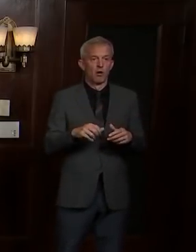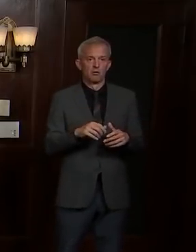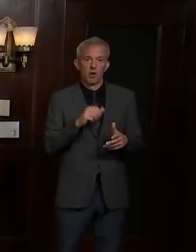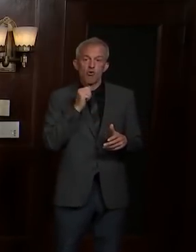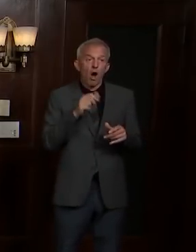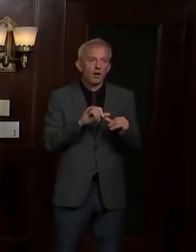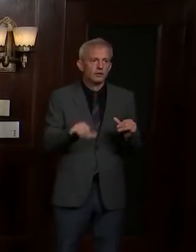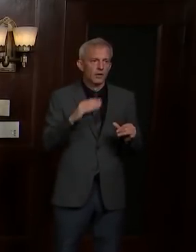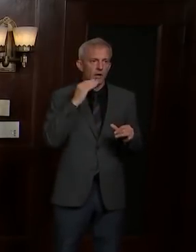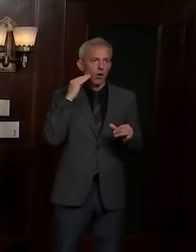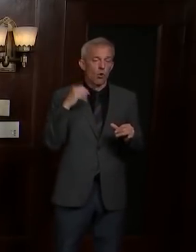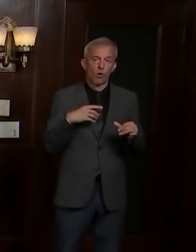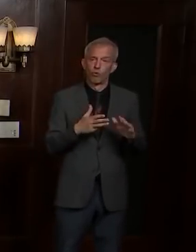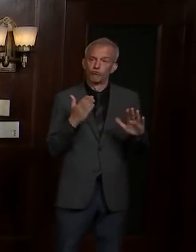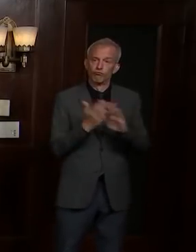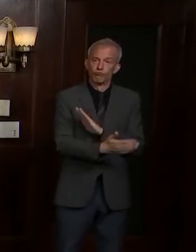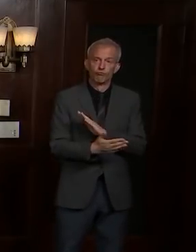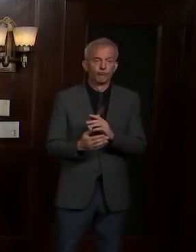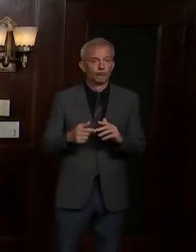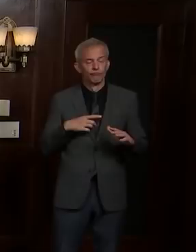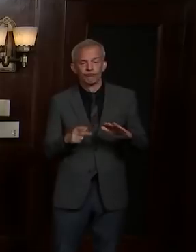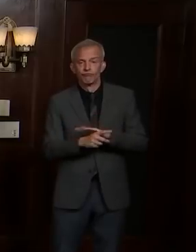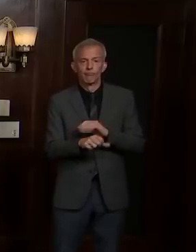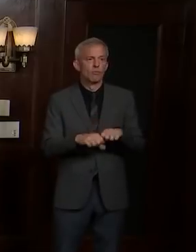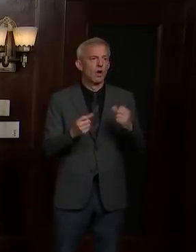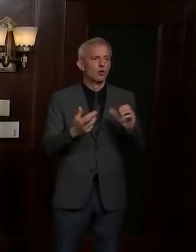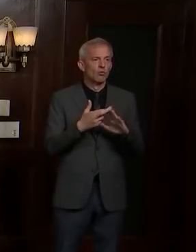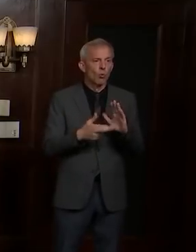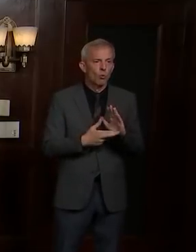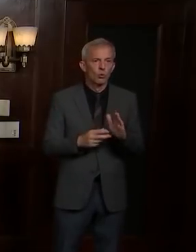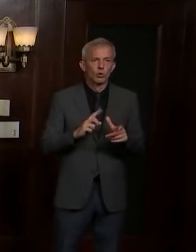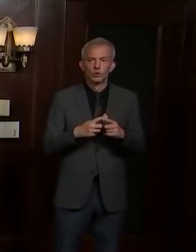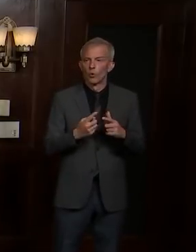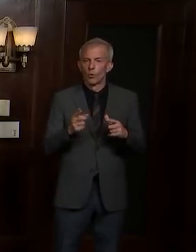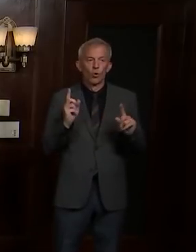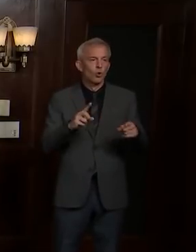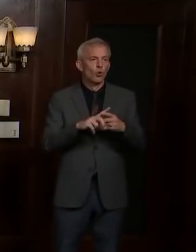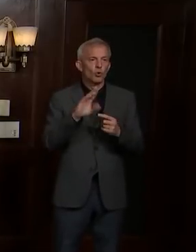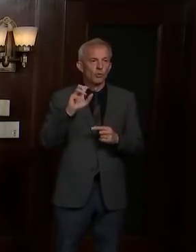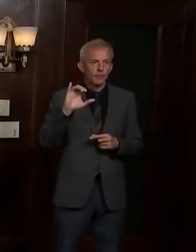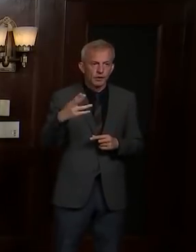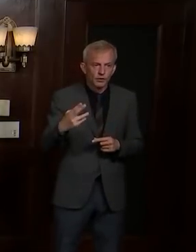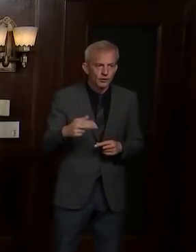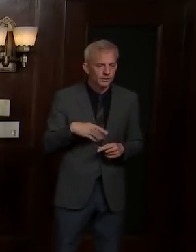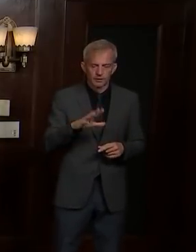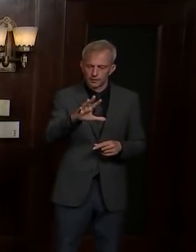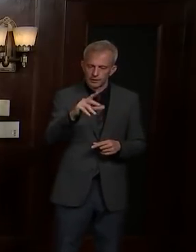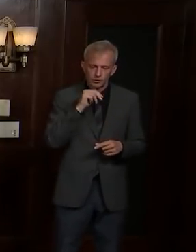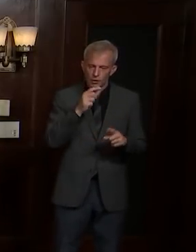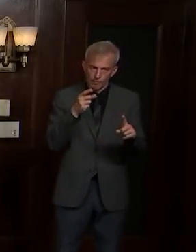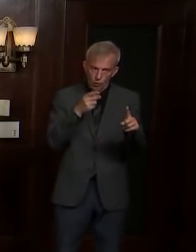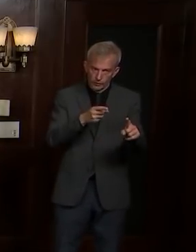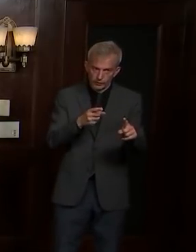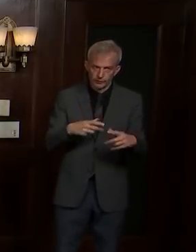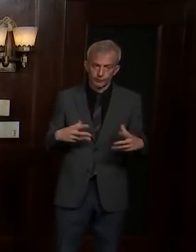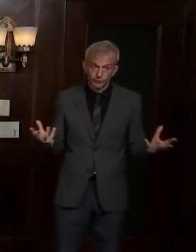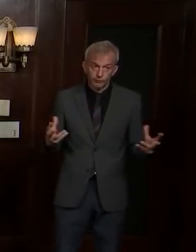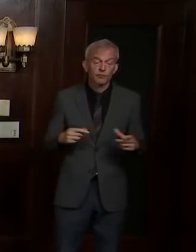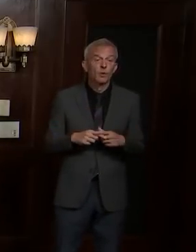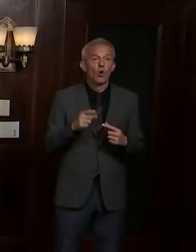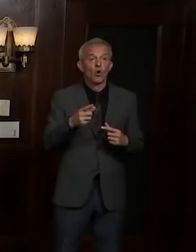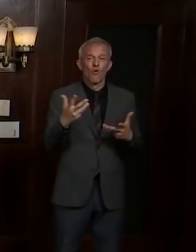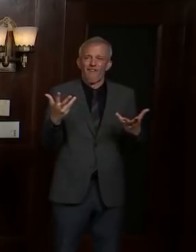and to break the rules or to head to a park that is closed or to go to the beach. That's not the point. It's when you are out in